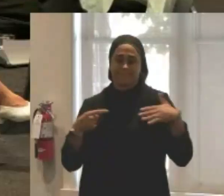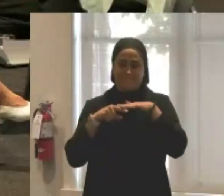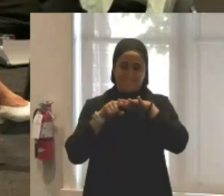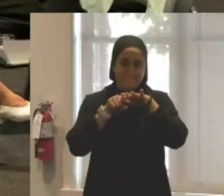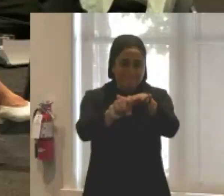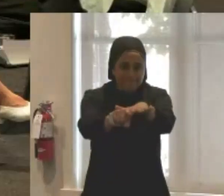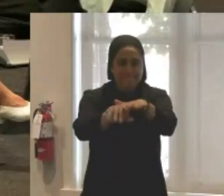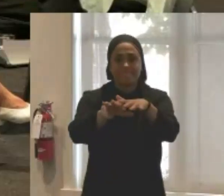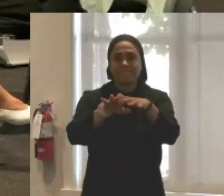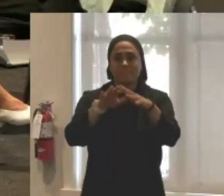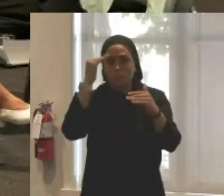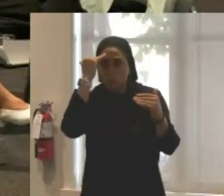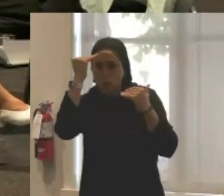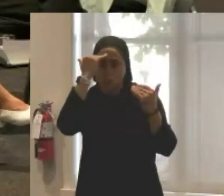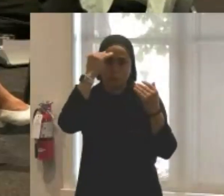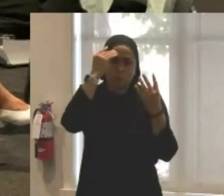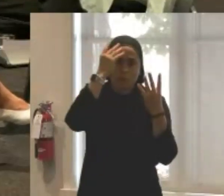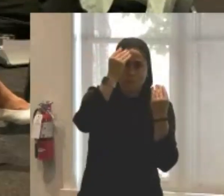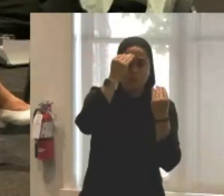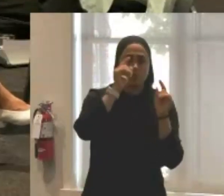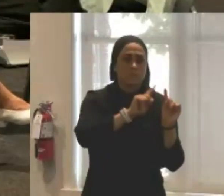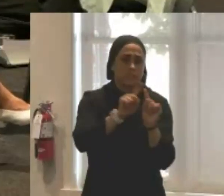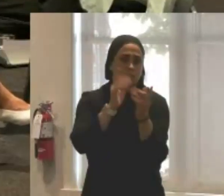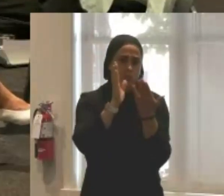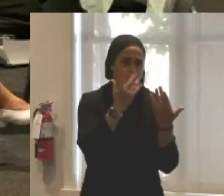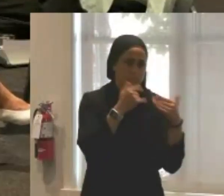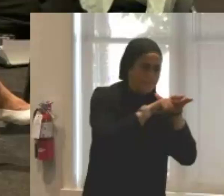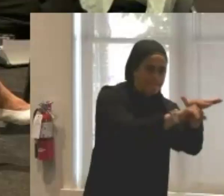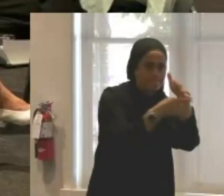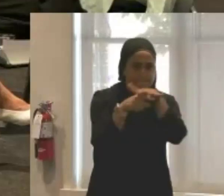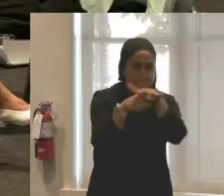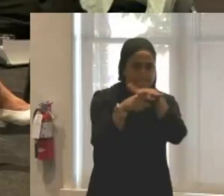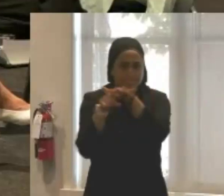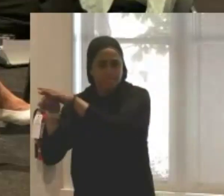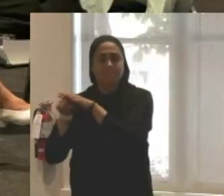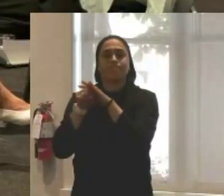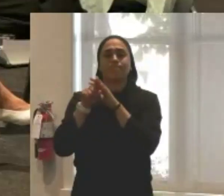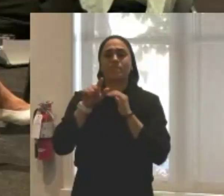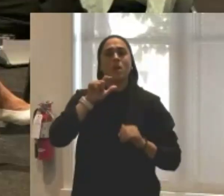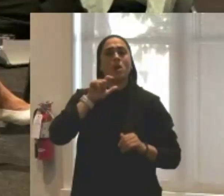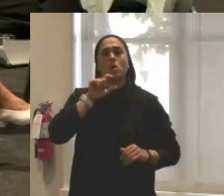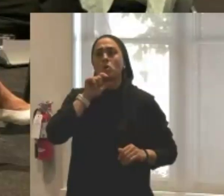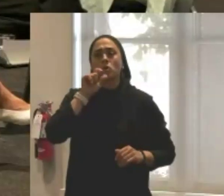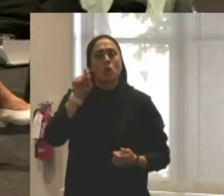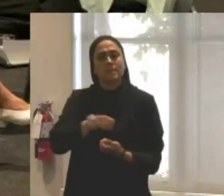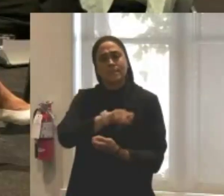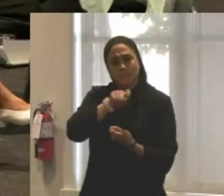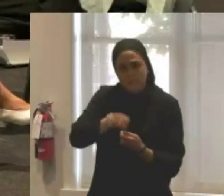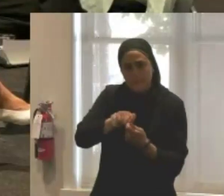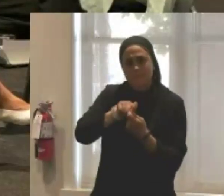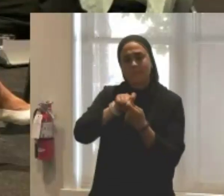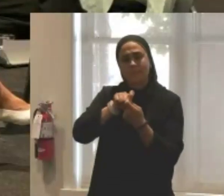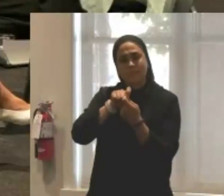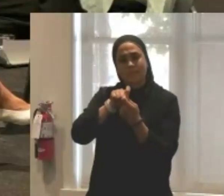and information into different aspects of our services and that are not particularly designed